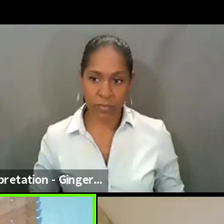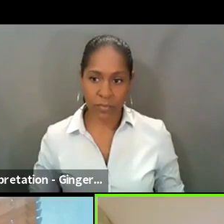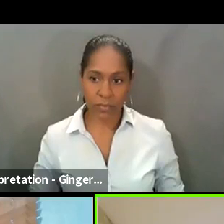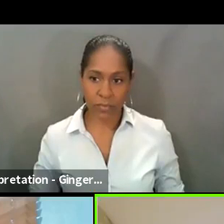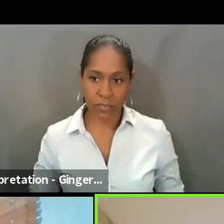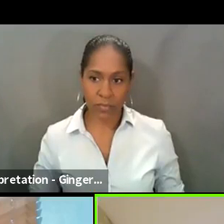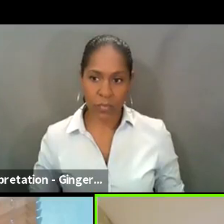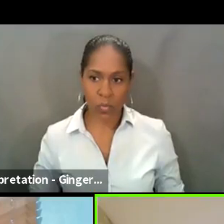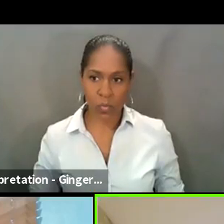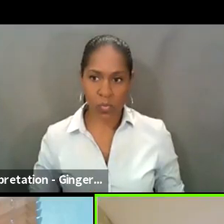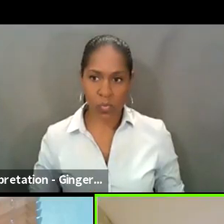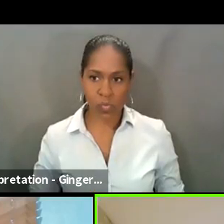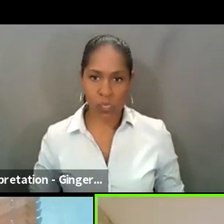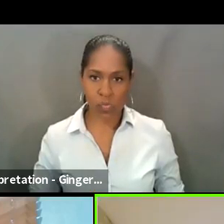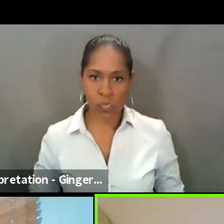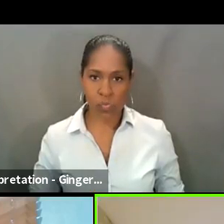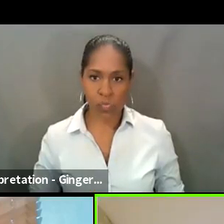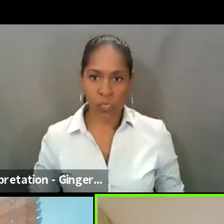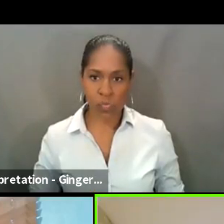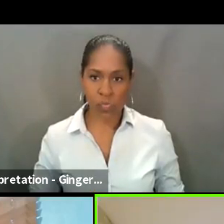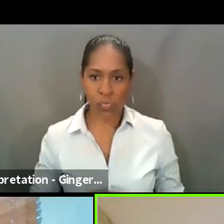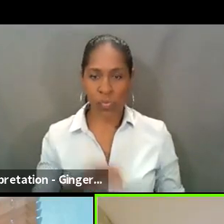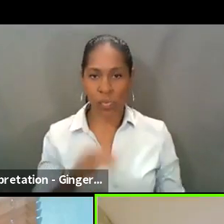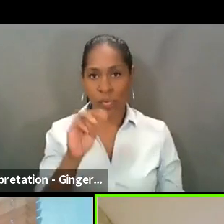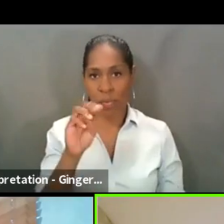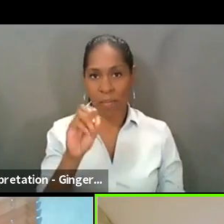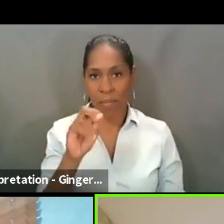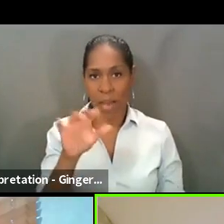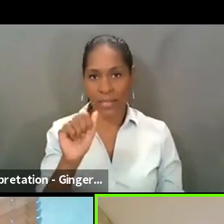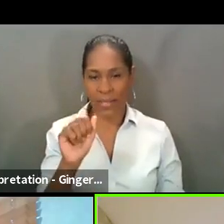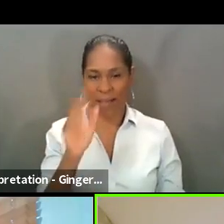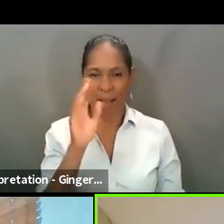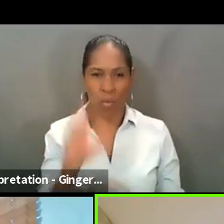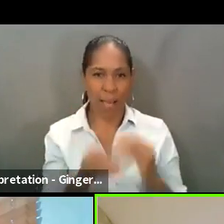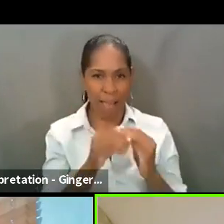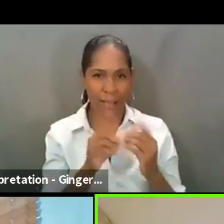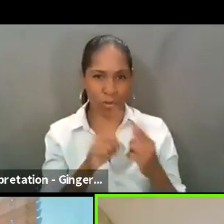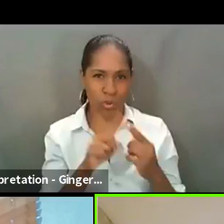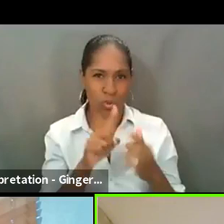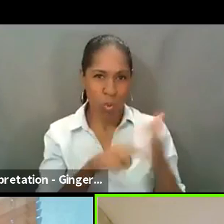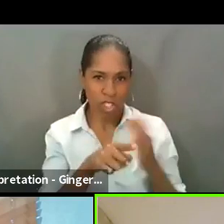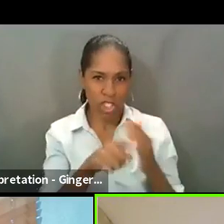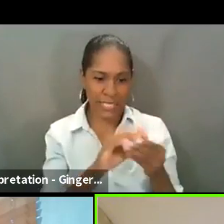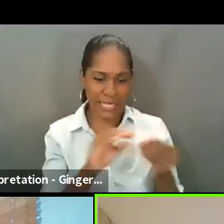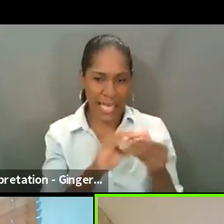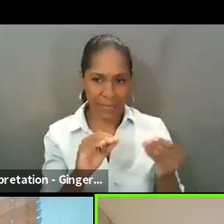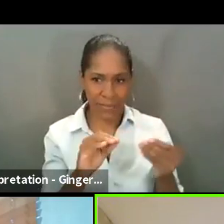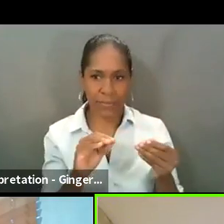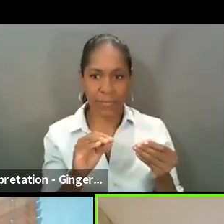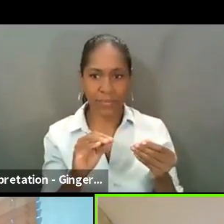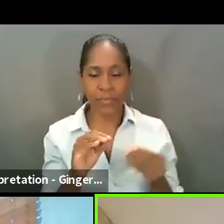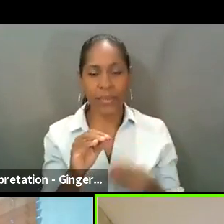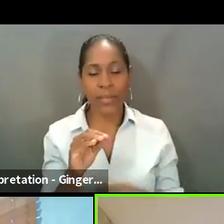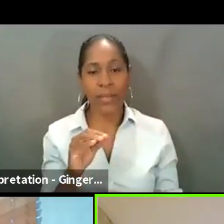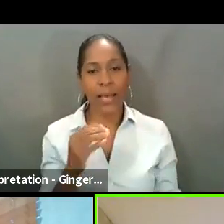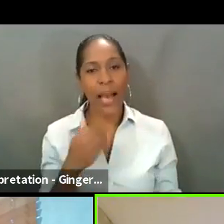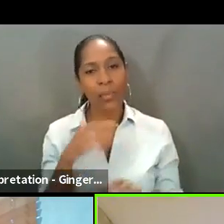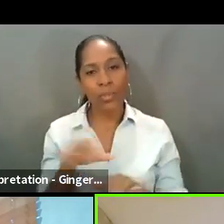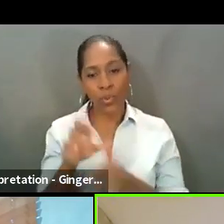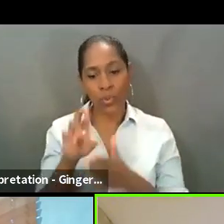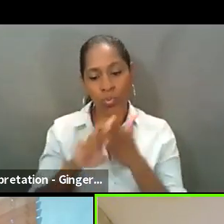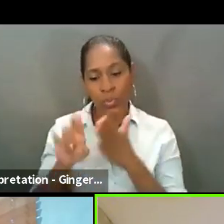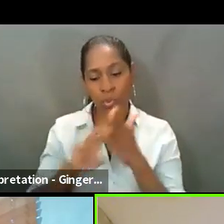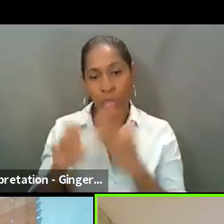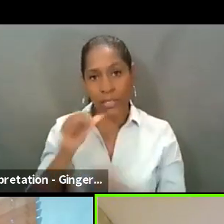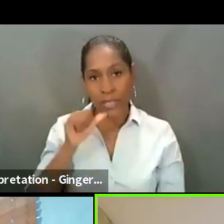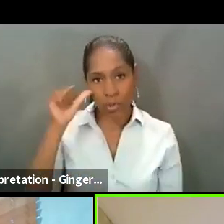And I'll just kind of piggyback on what Amparo said about the little robots. And I think as I was doing some research yesterday